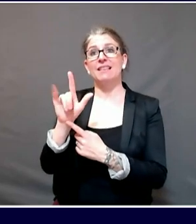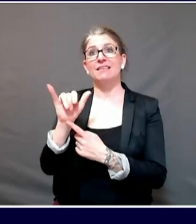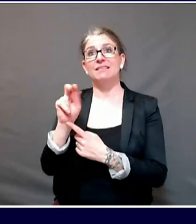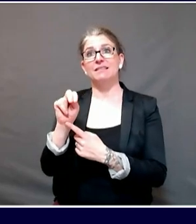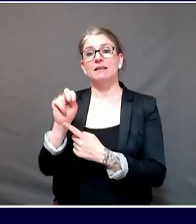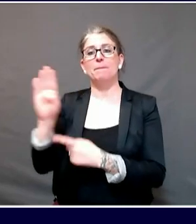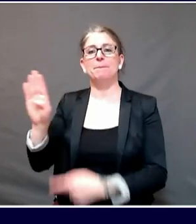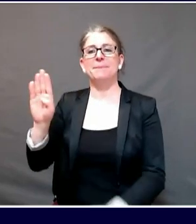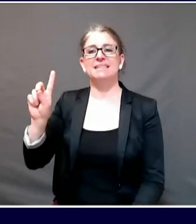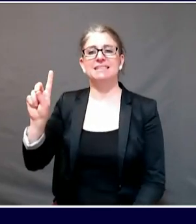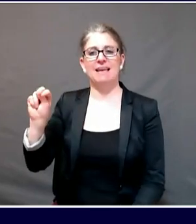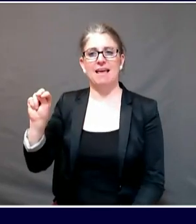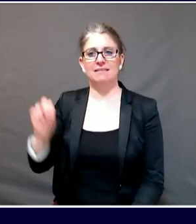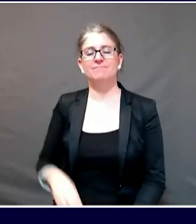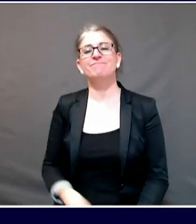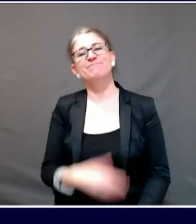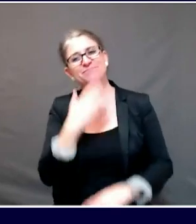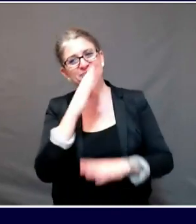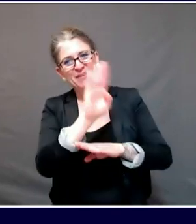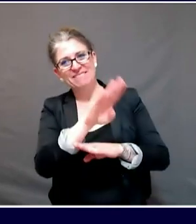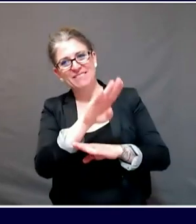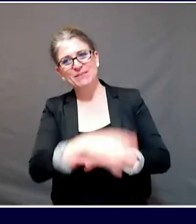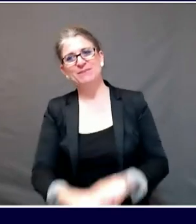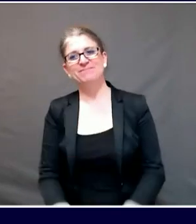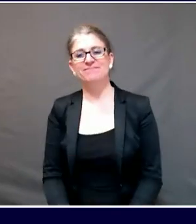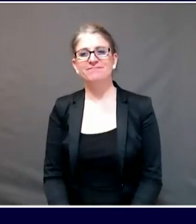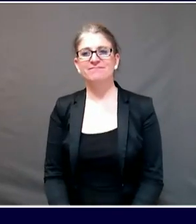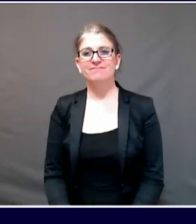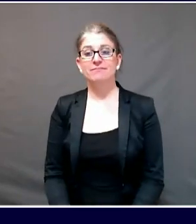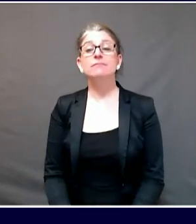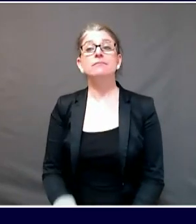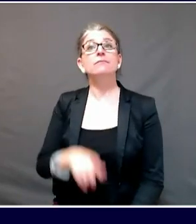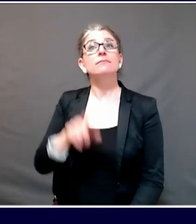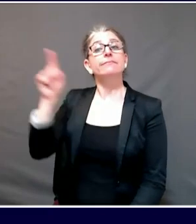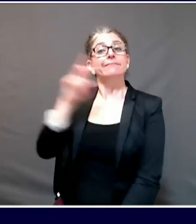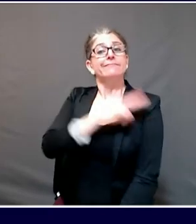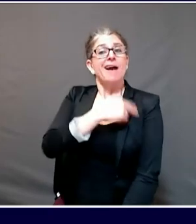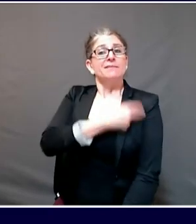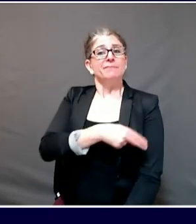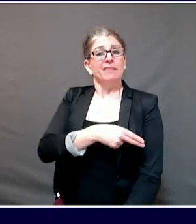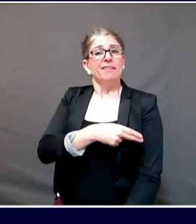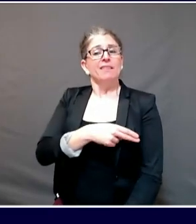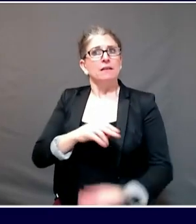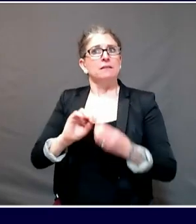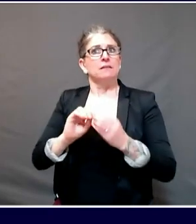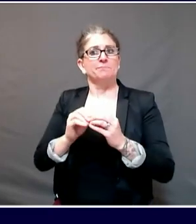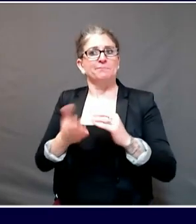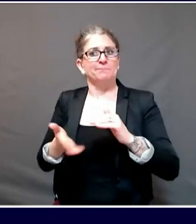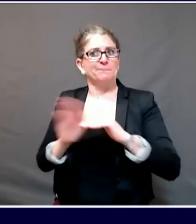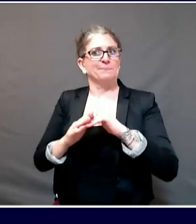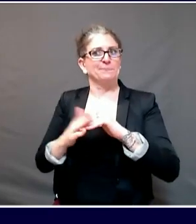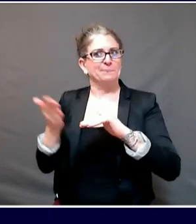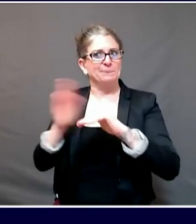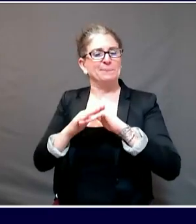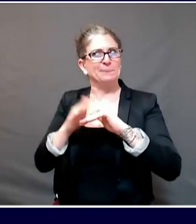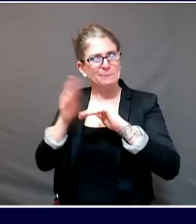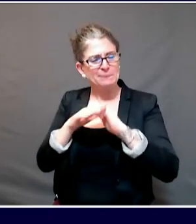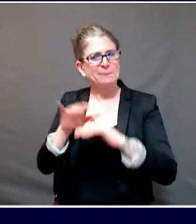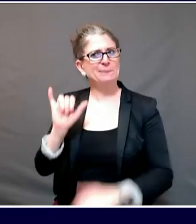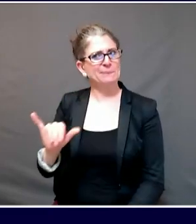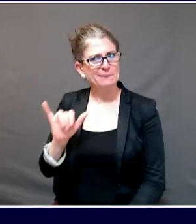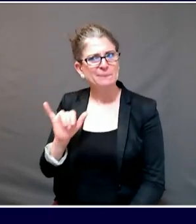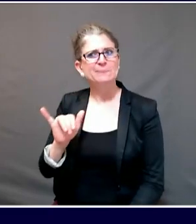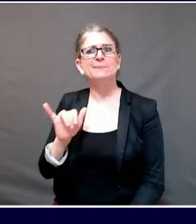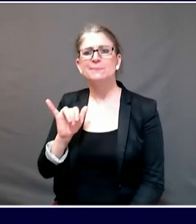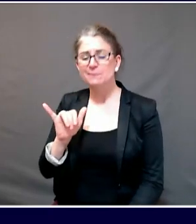Shah. With hospitalizations where they are right now, has there been any discussion about possibly standing up any of the remote